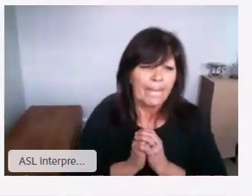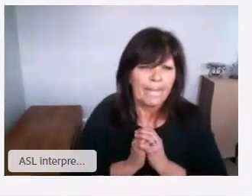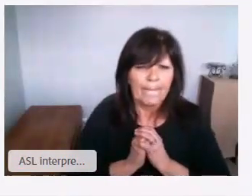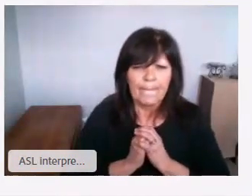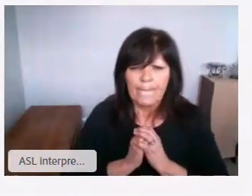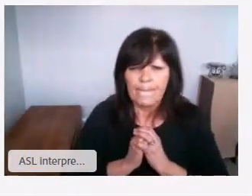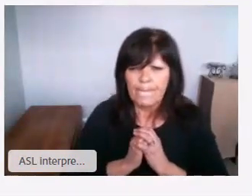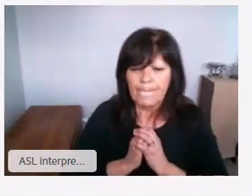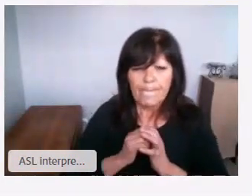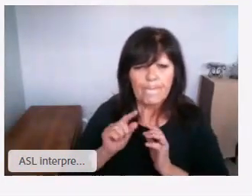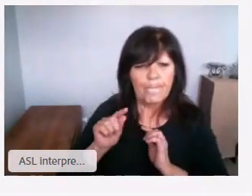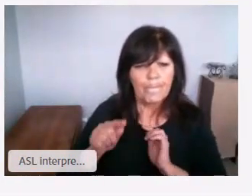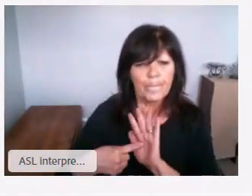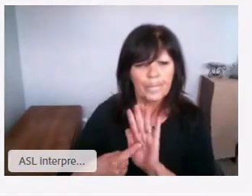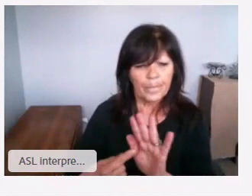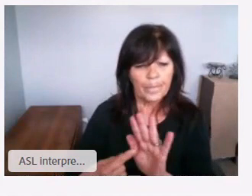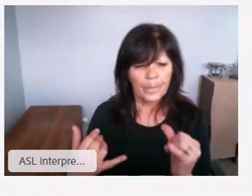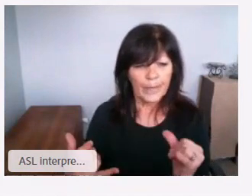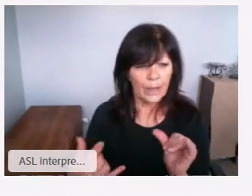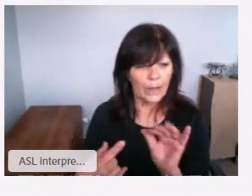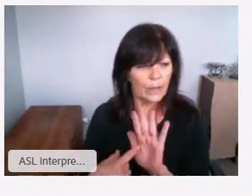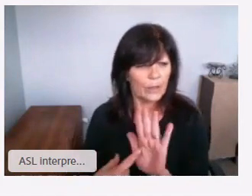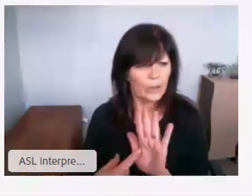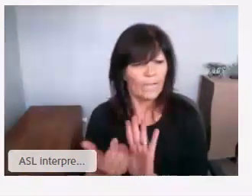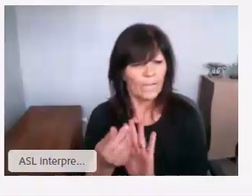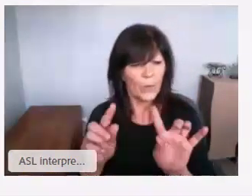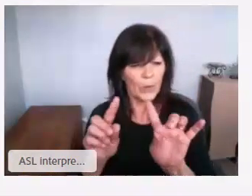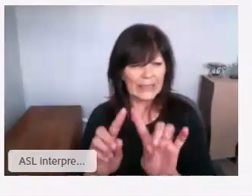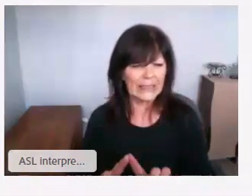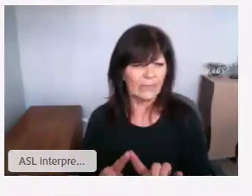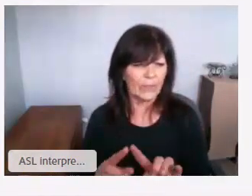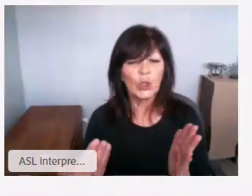The slide I'm showing now highlights a couple of different new